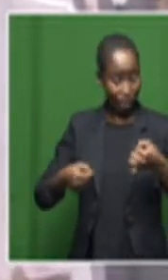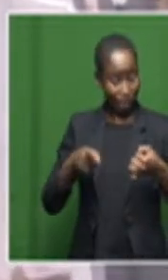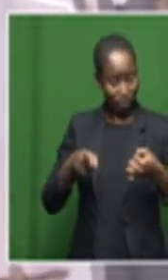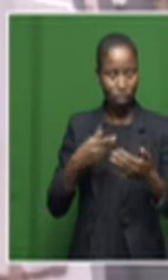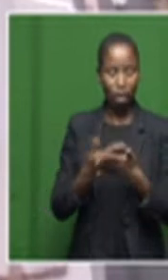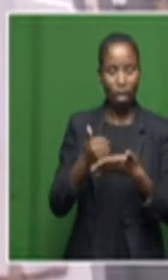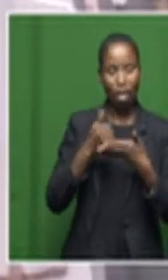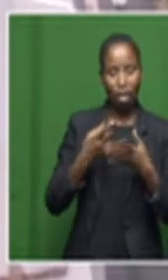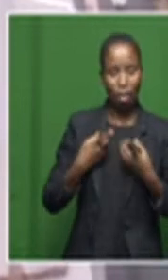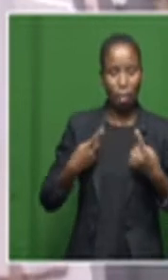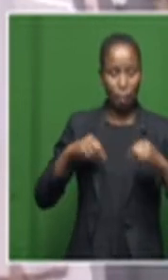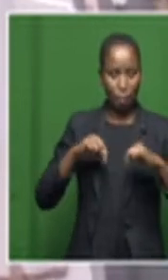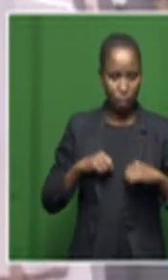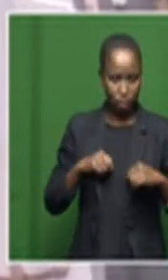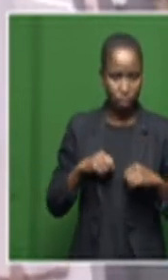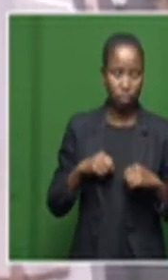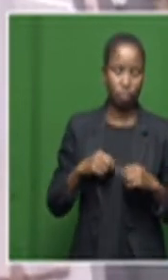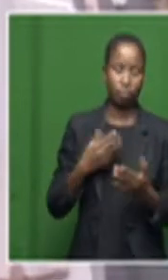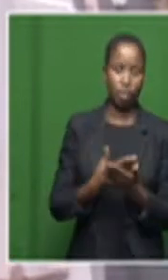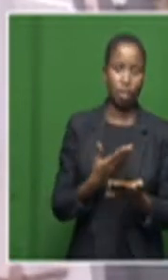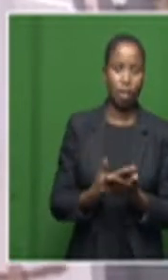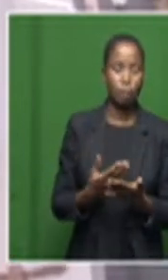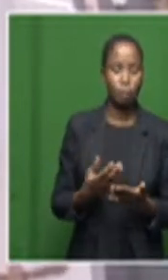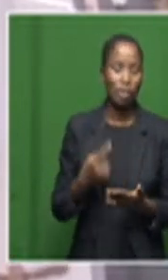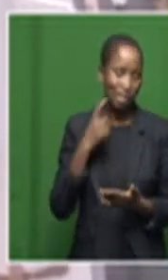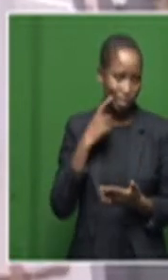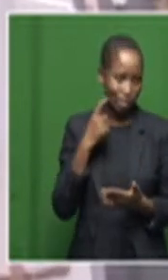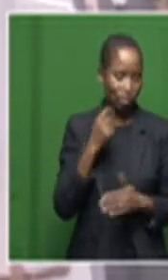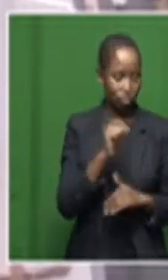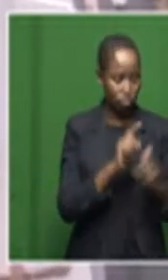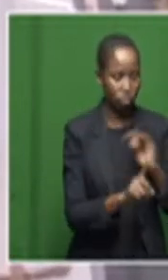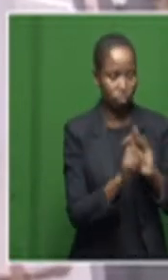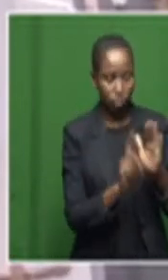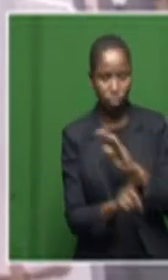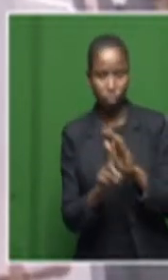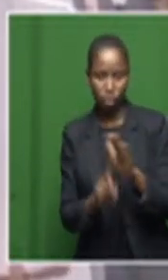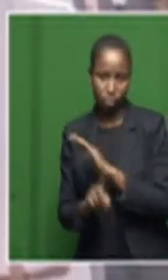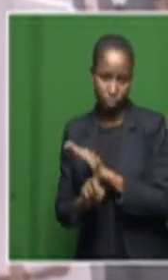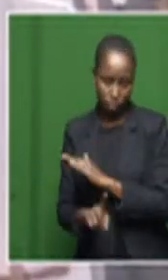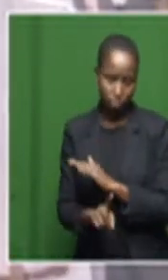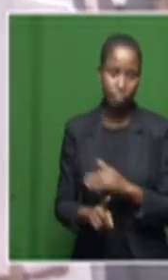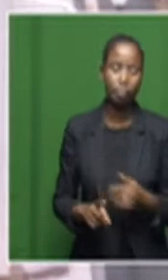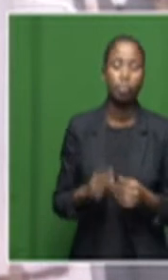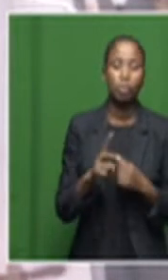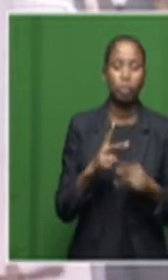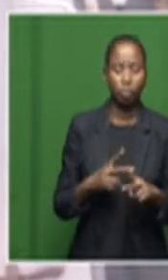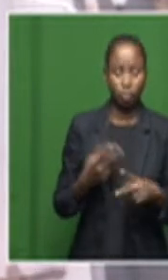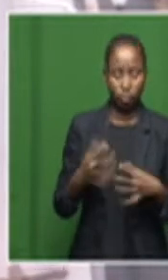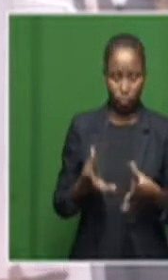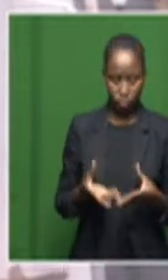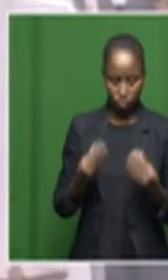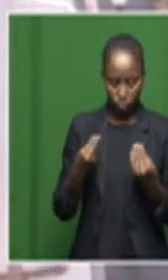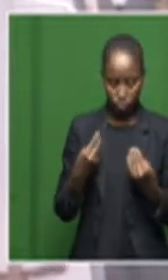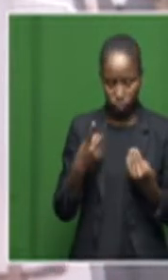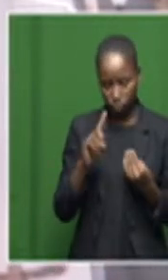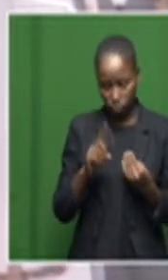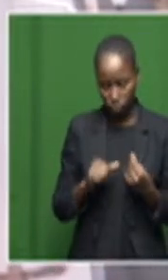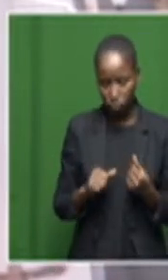assist us in that regard. We've also got in the